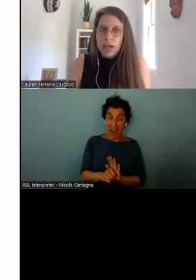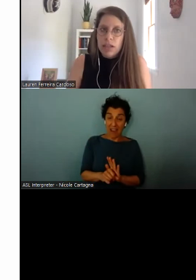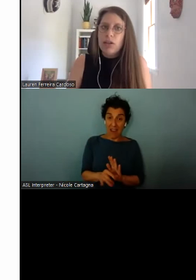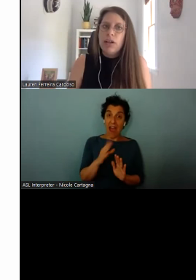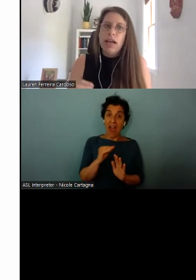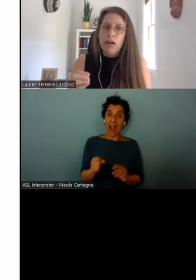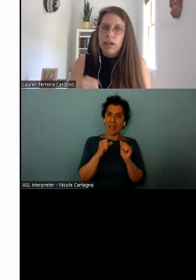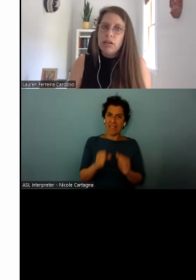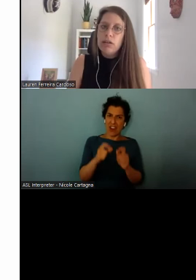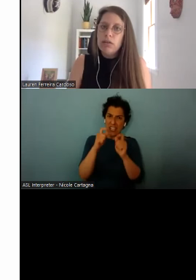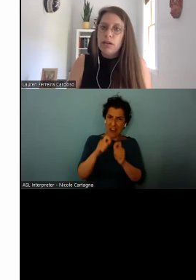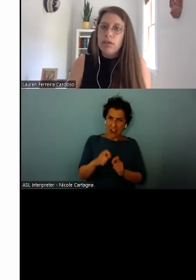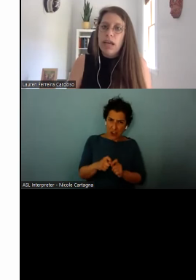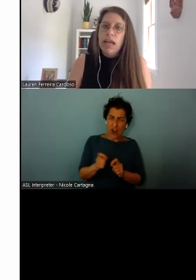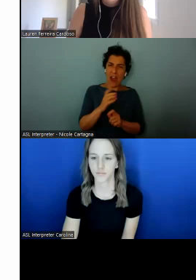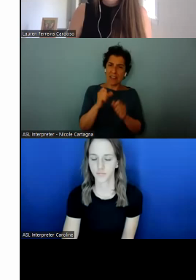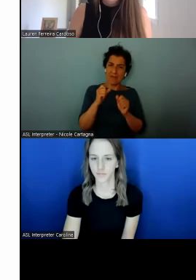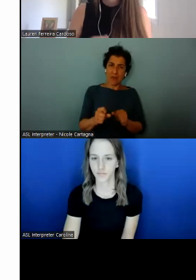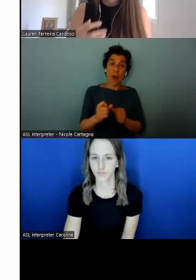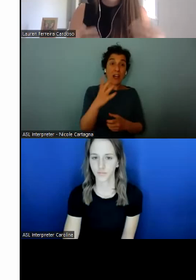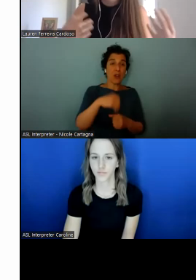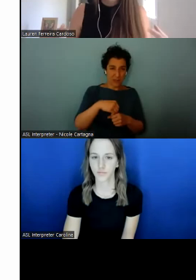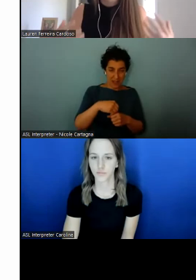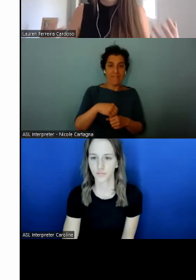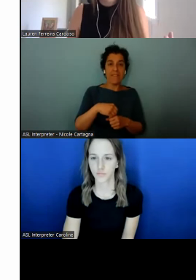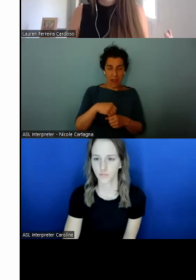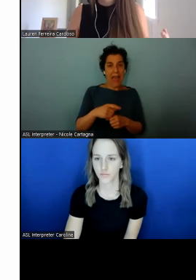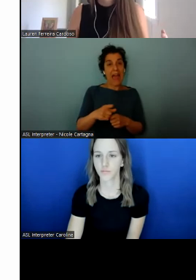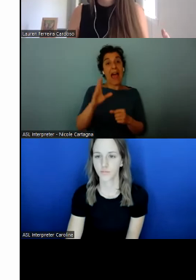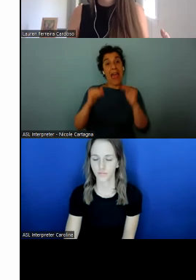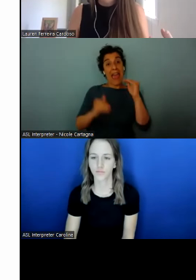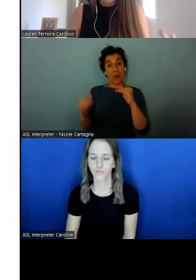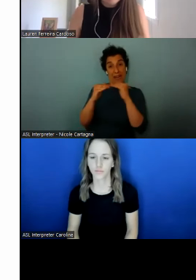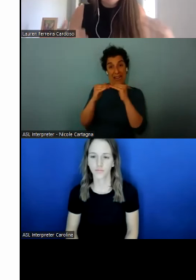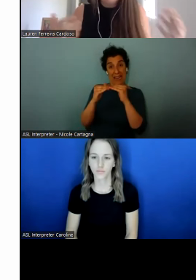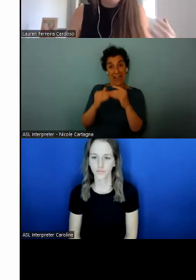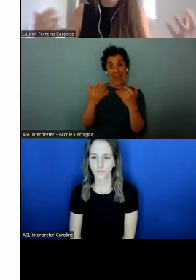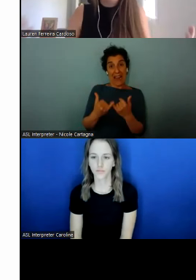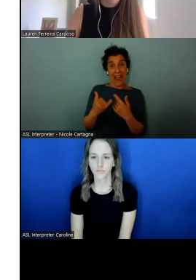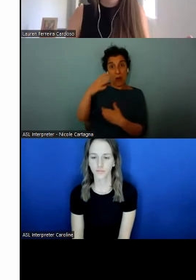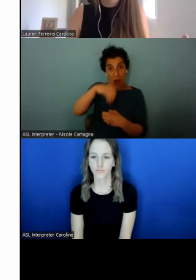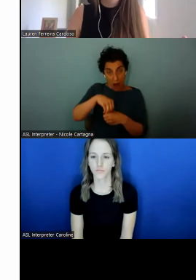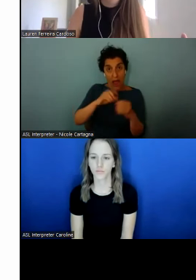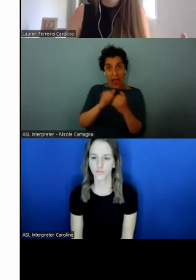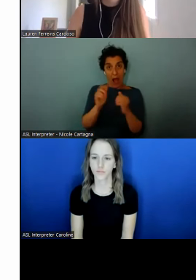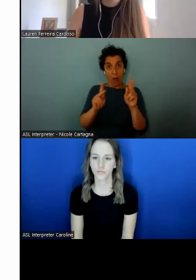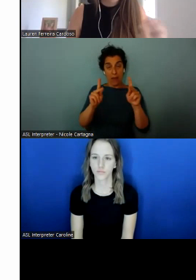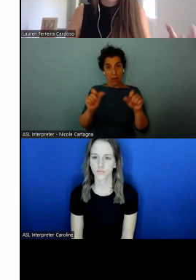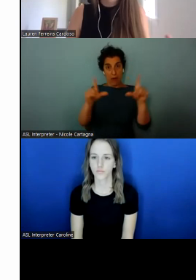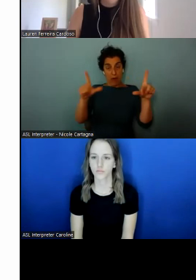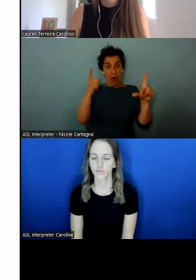very granular and are inclusive, it's really baking equity into how people understand